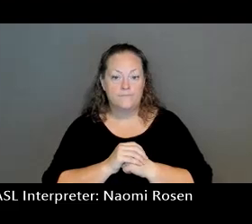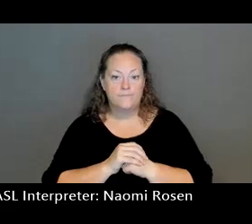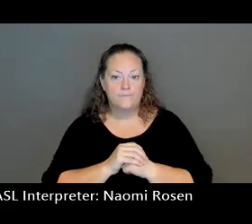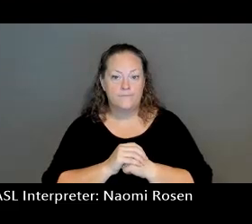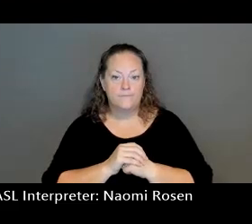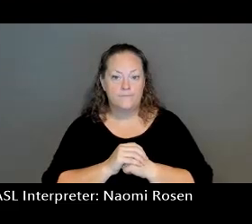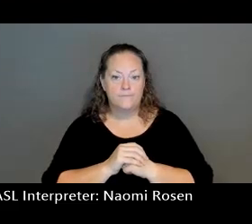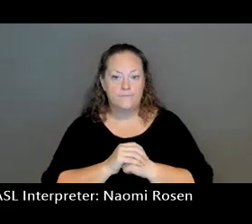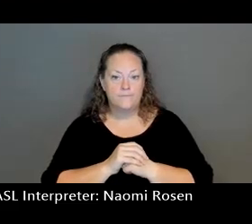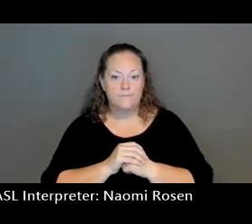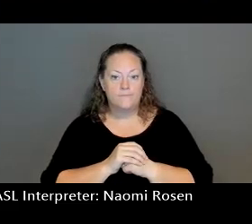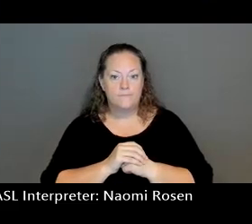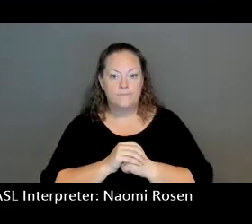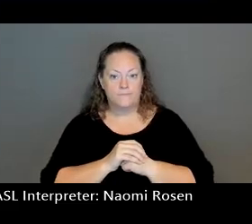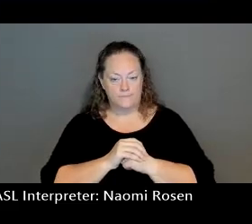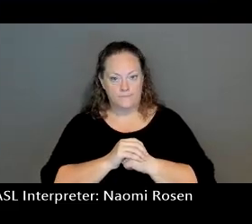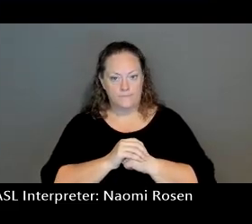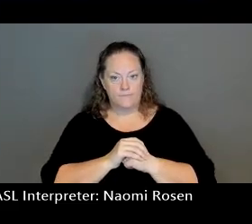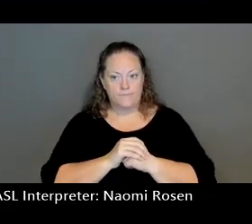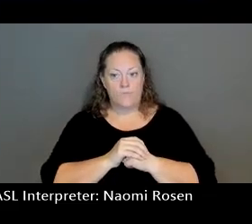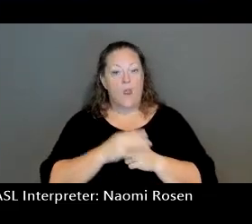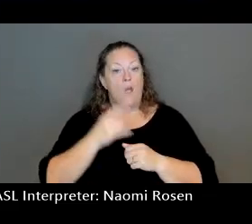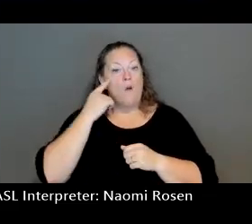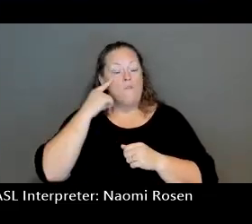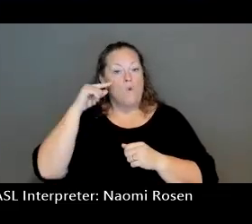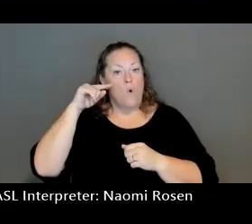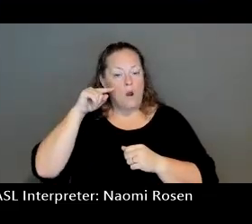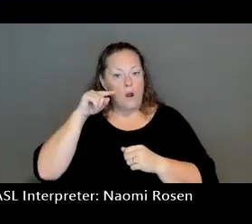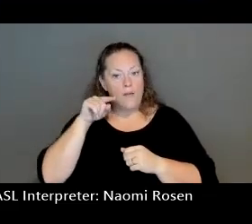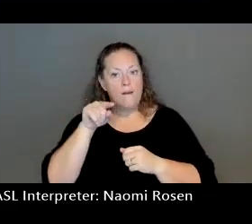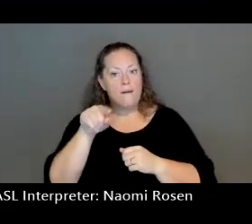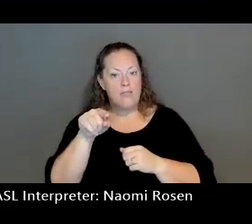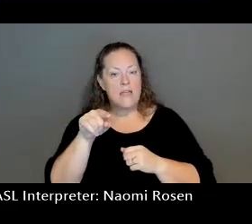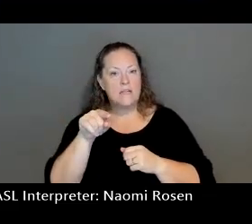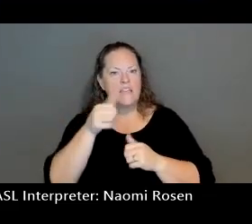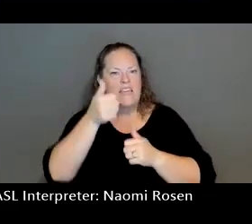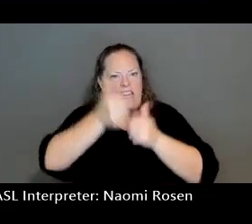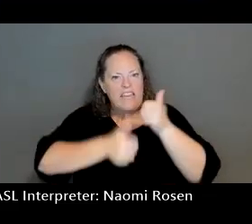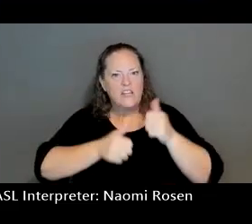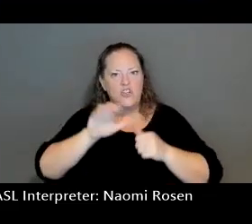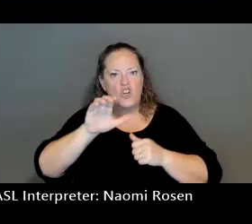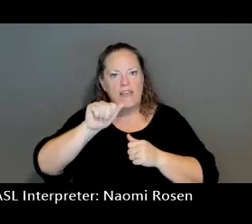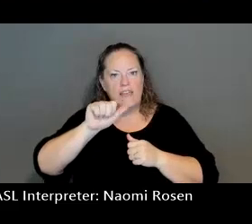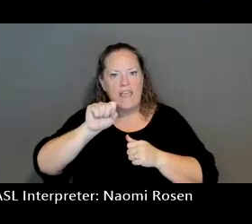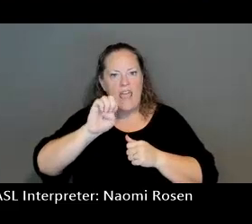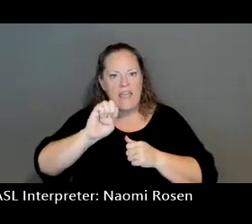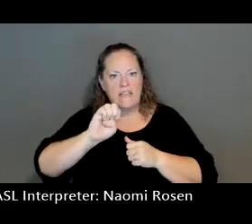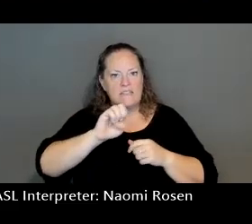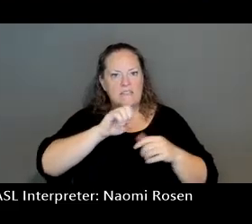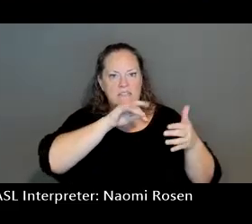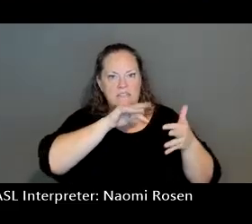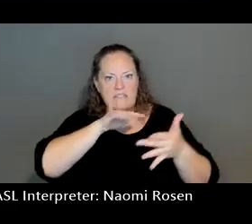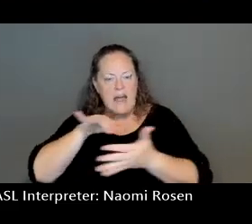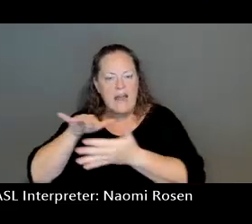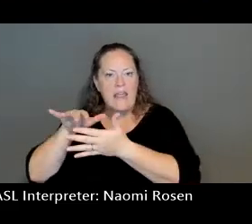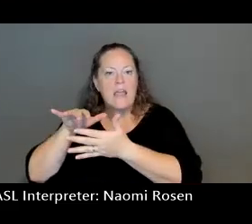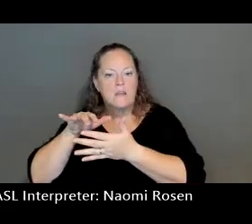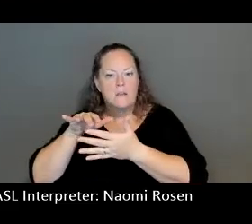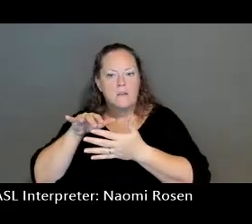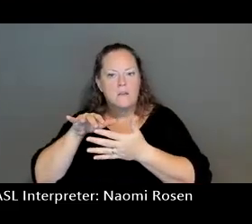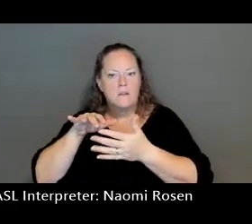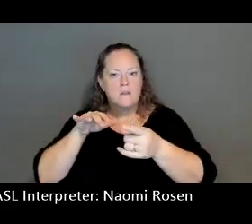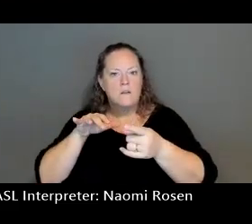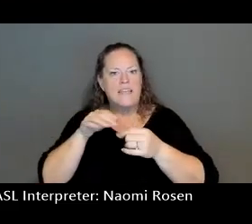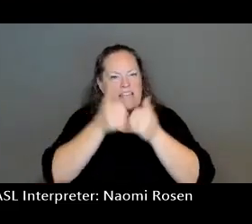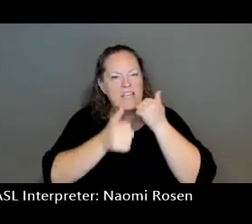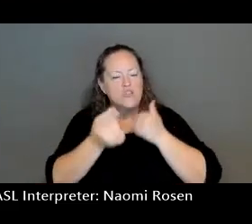And right for this, each case study and the purpose of these guides, they all go